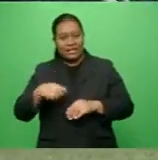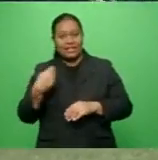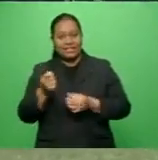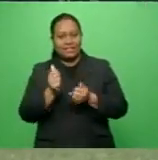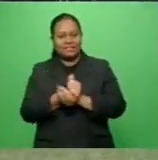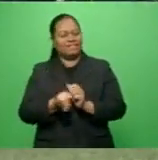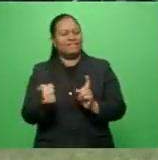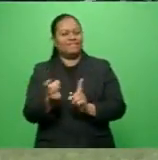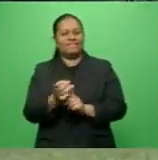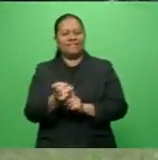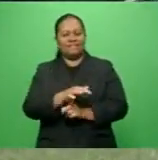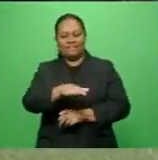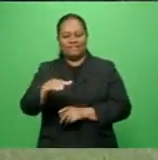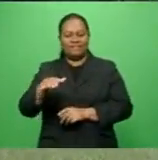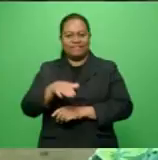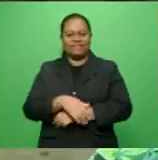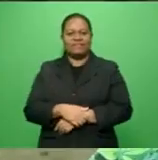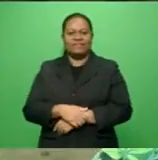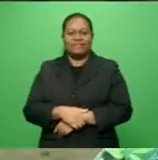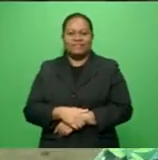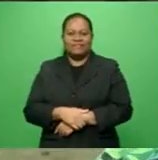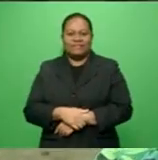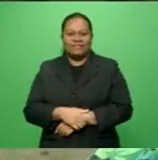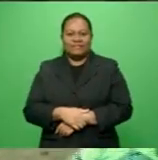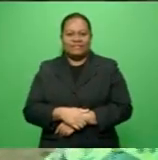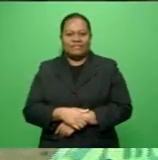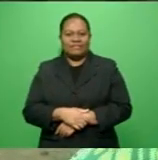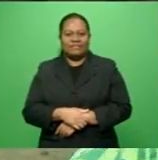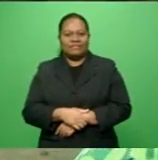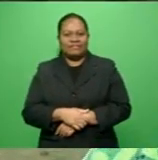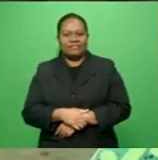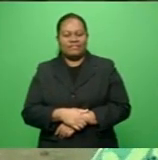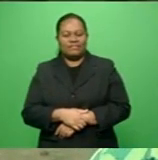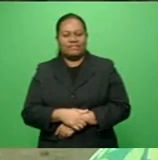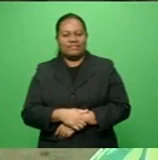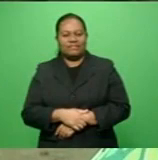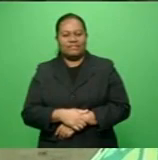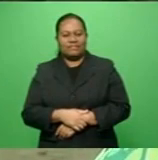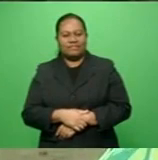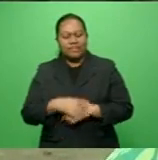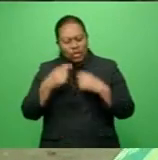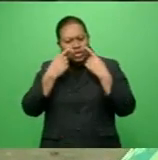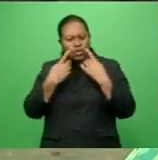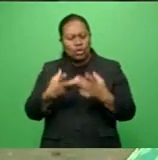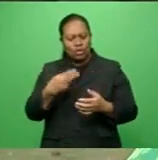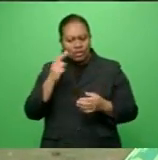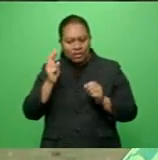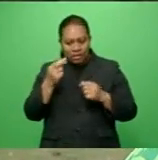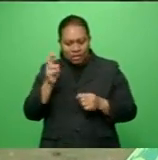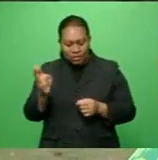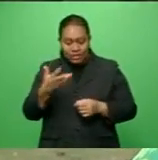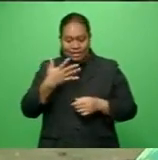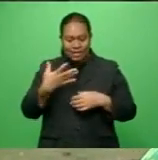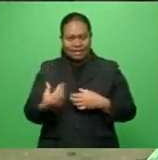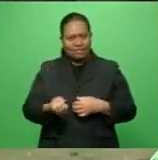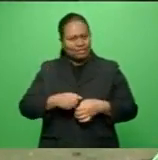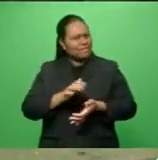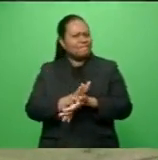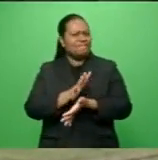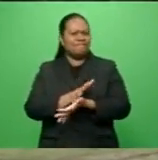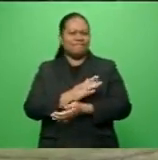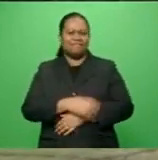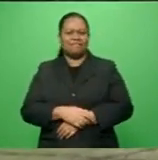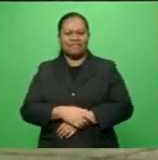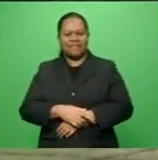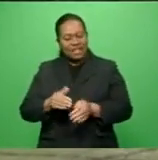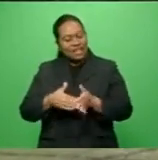games are important for them. Everyone's here today saw the result and I'm pleased with the result. We managed to work on